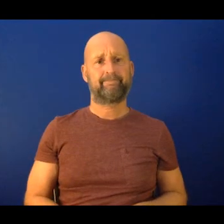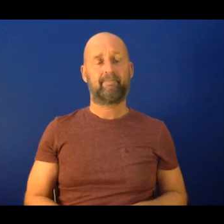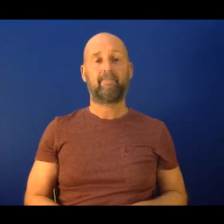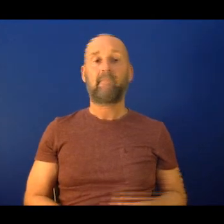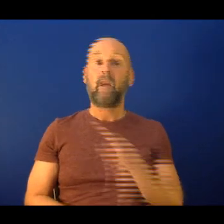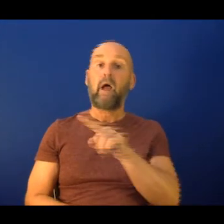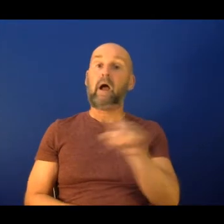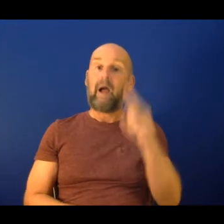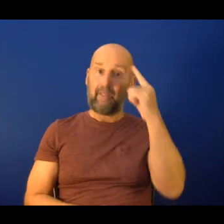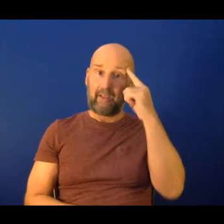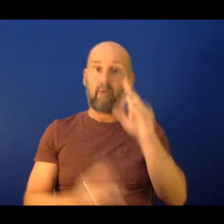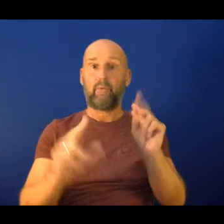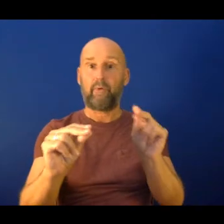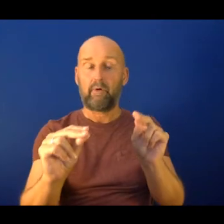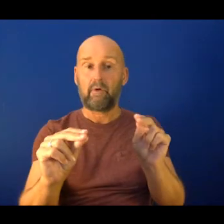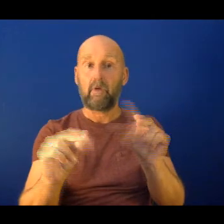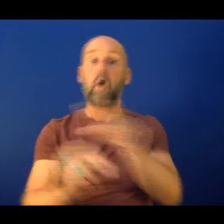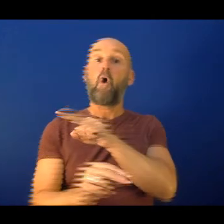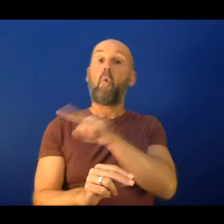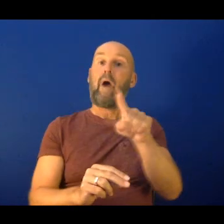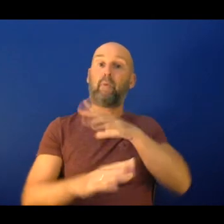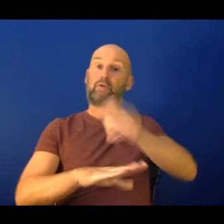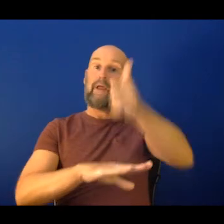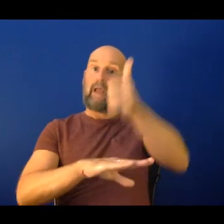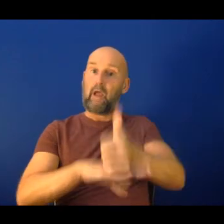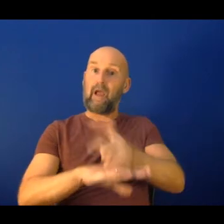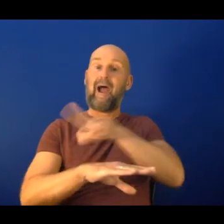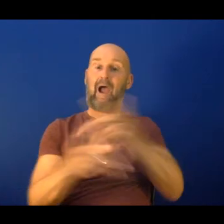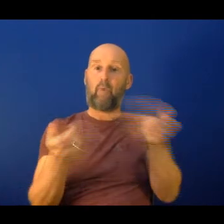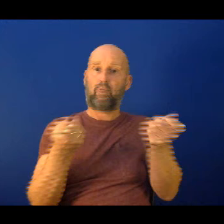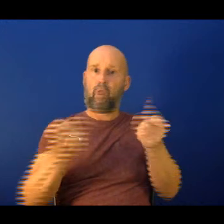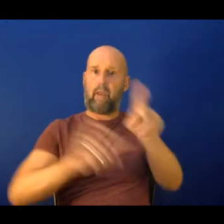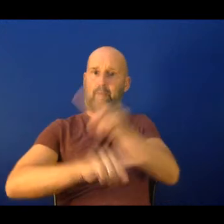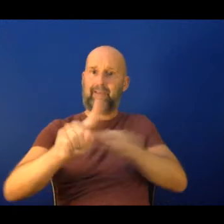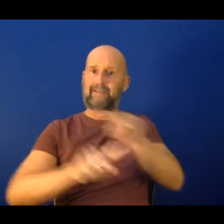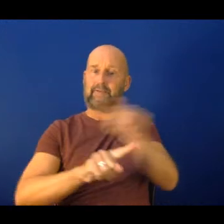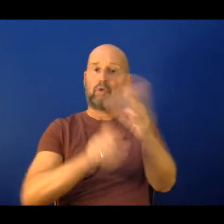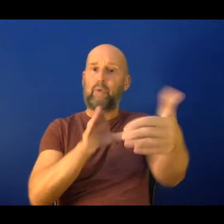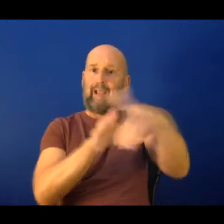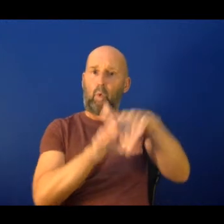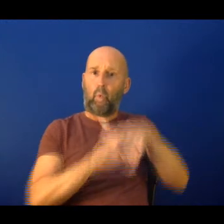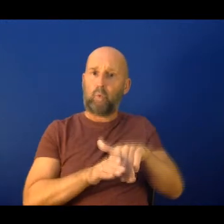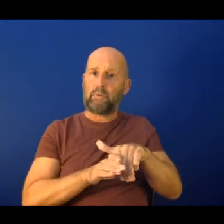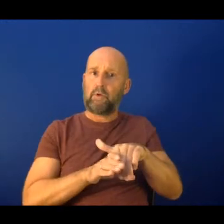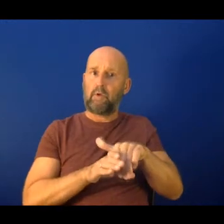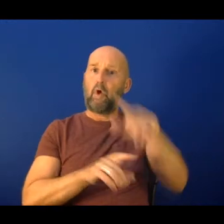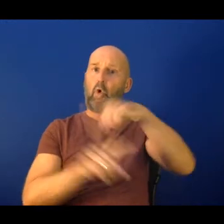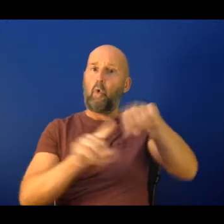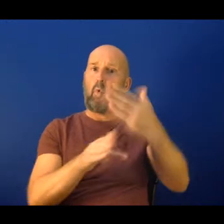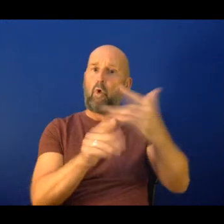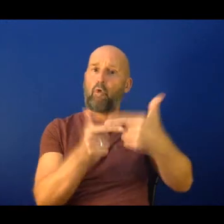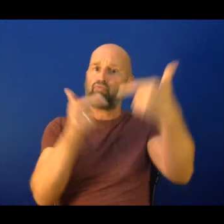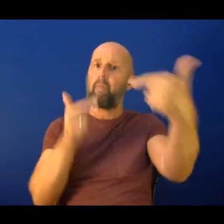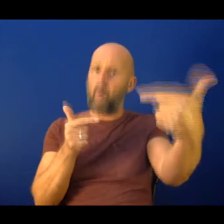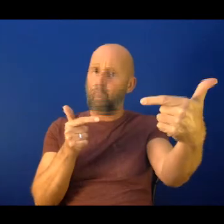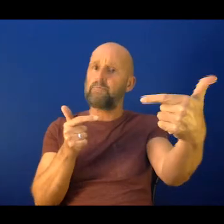I think the thing is that we just need to establish how we run meetings that include people who are remotely